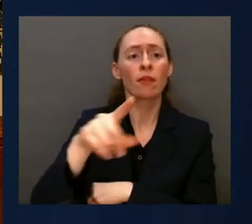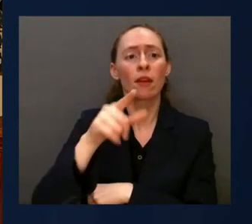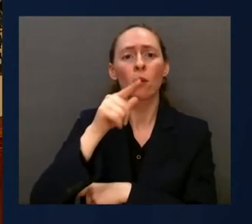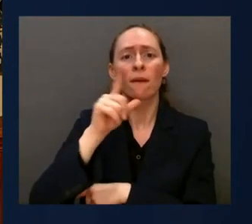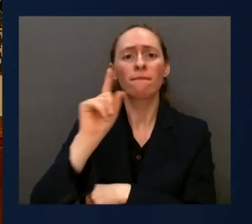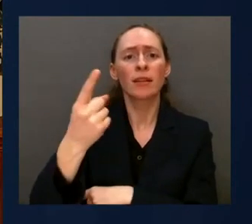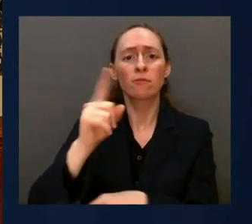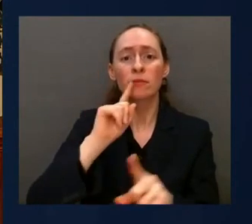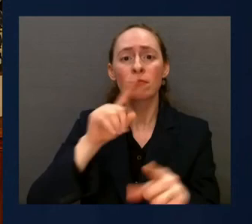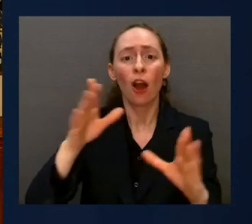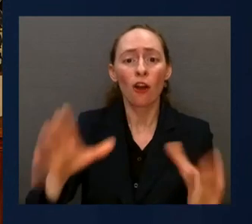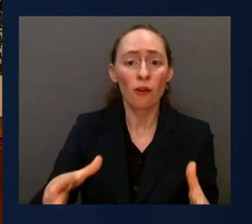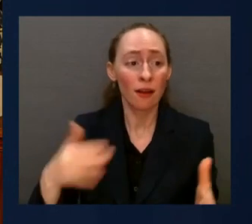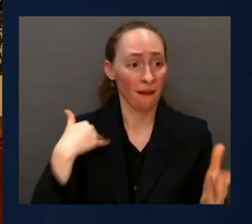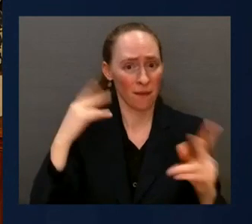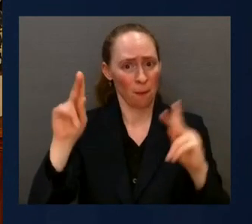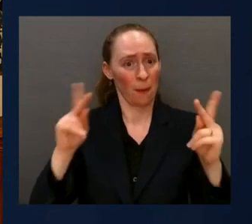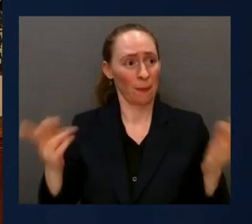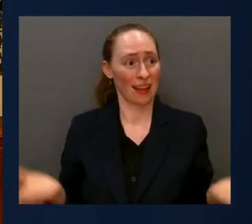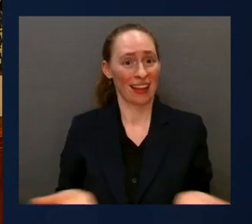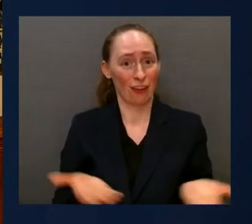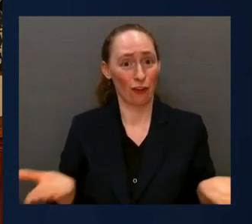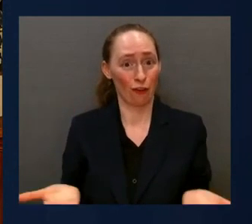must restore the right and the